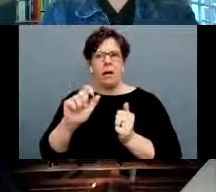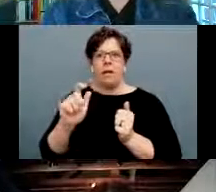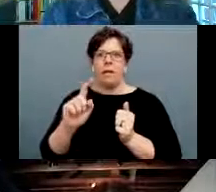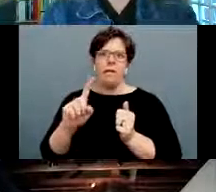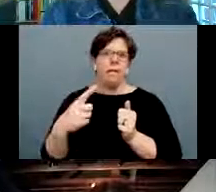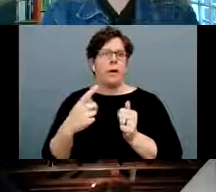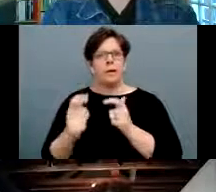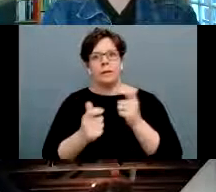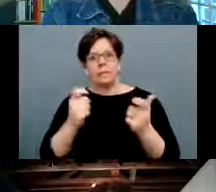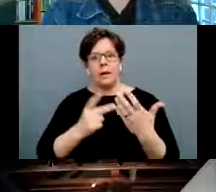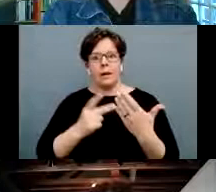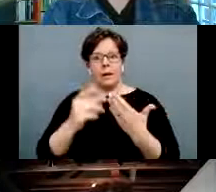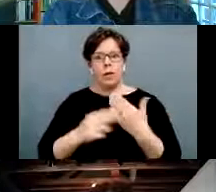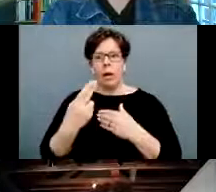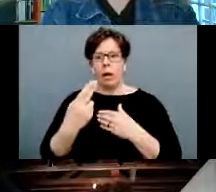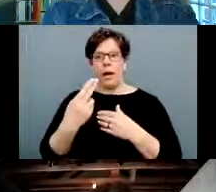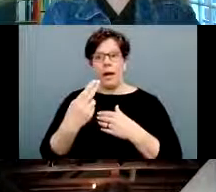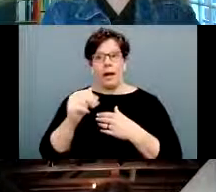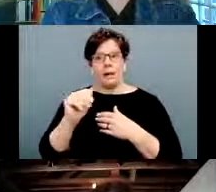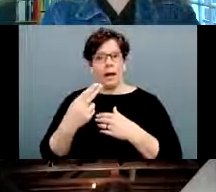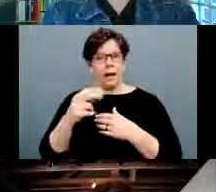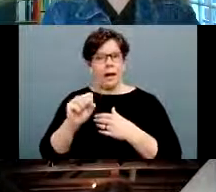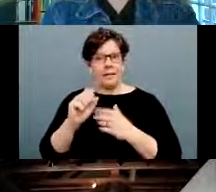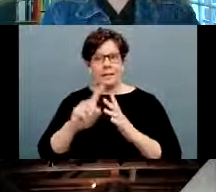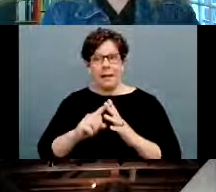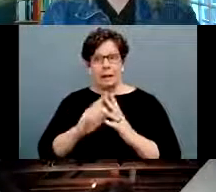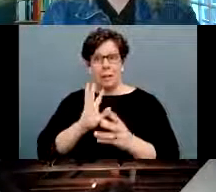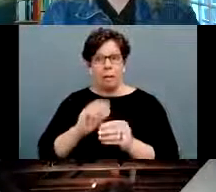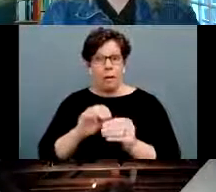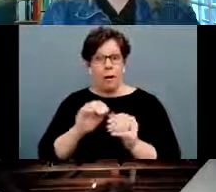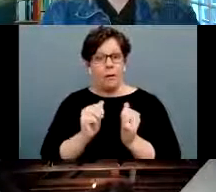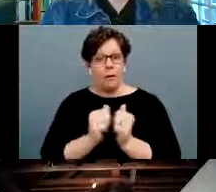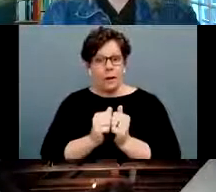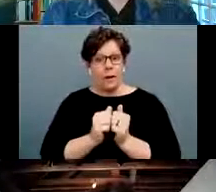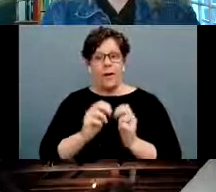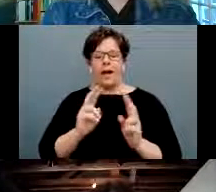public programming HAHS has ever undertaken. And I'm delighted to be back at the James